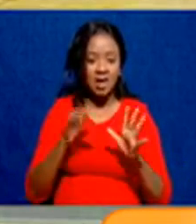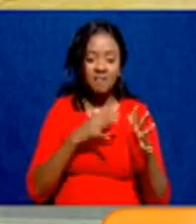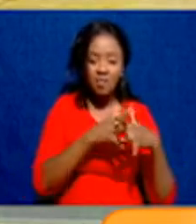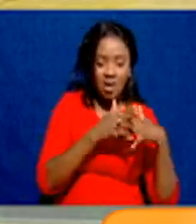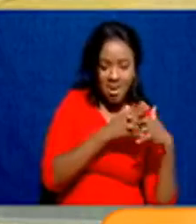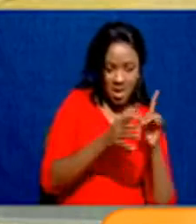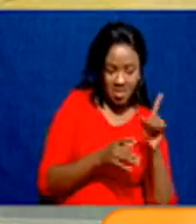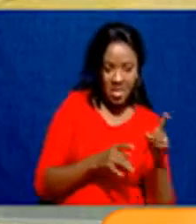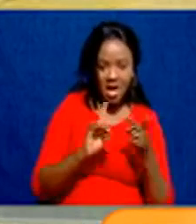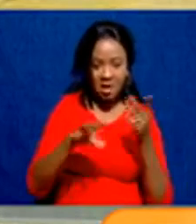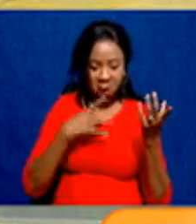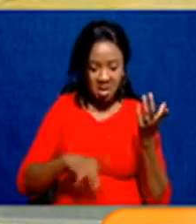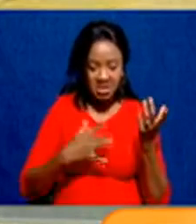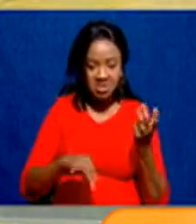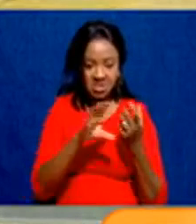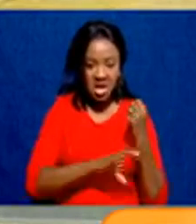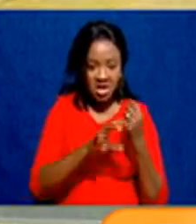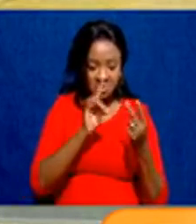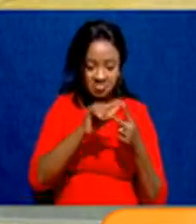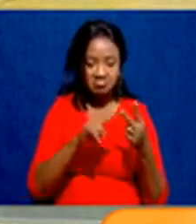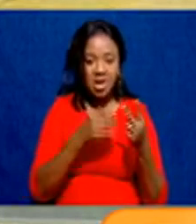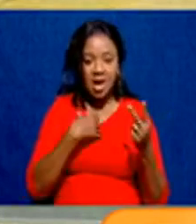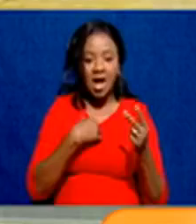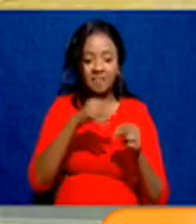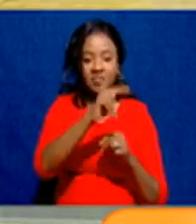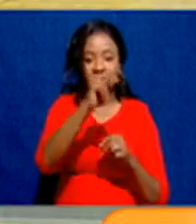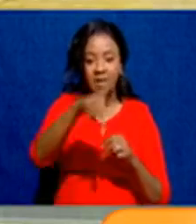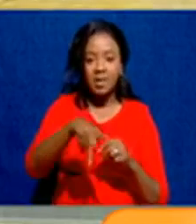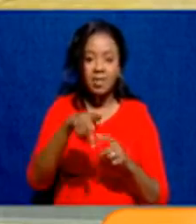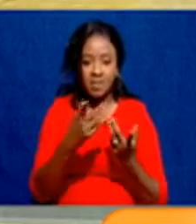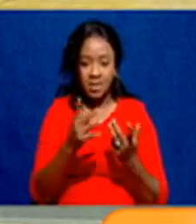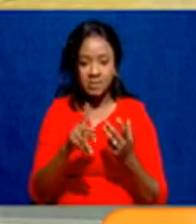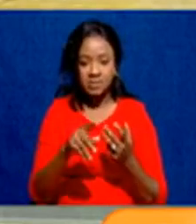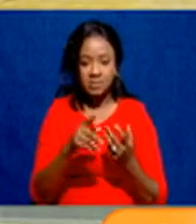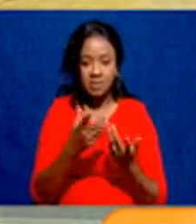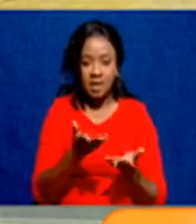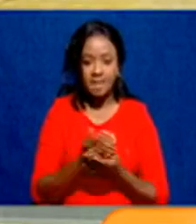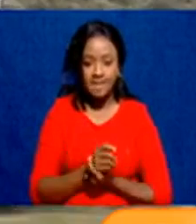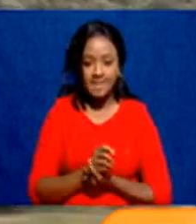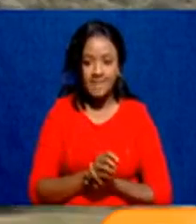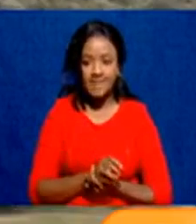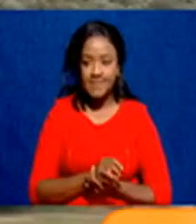operational. Well, Francis Mtalaki attended the workshop and brings us the story.